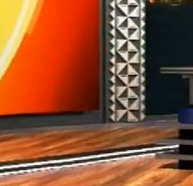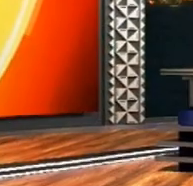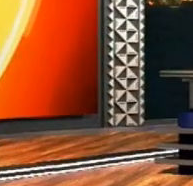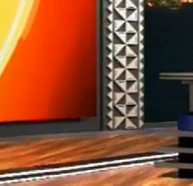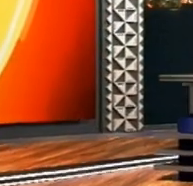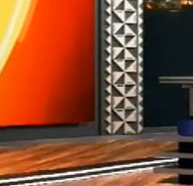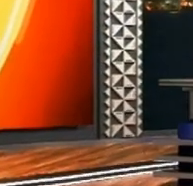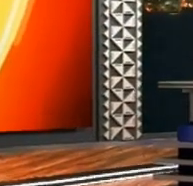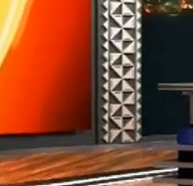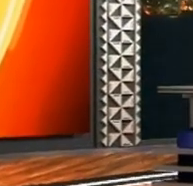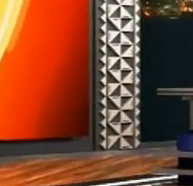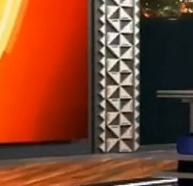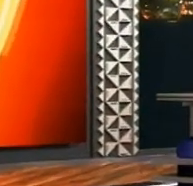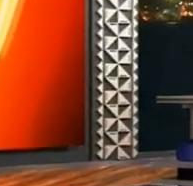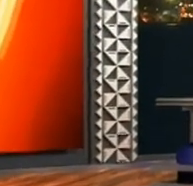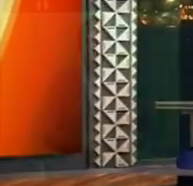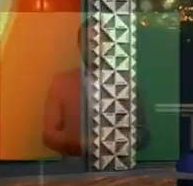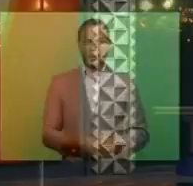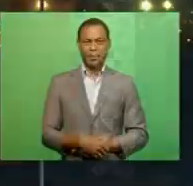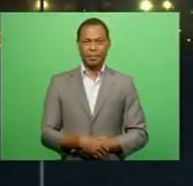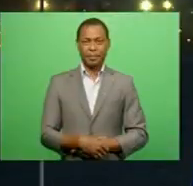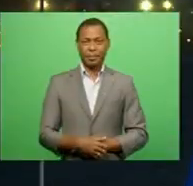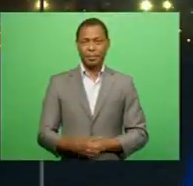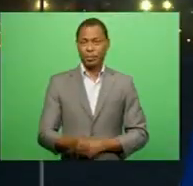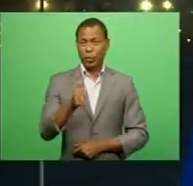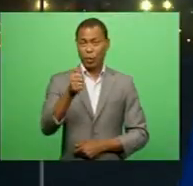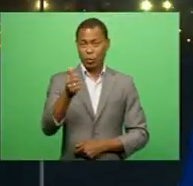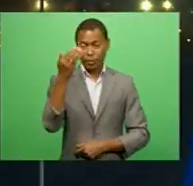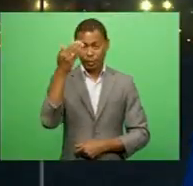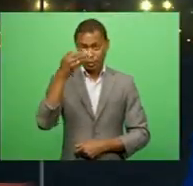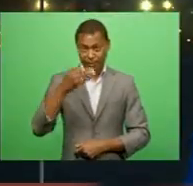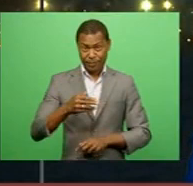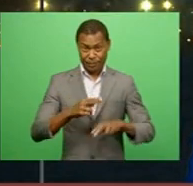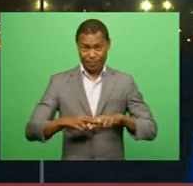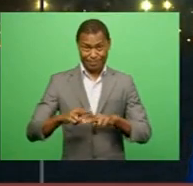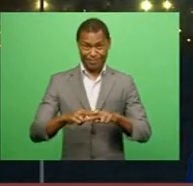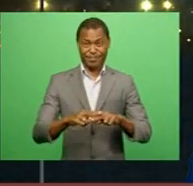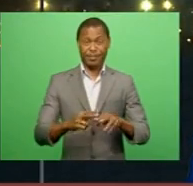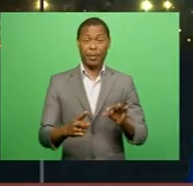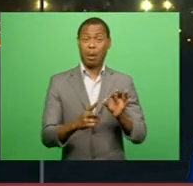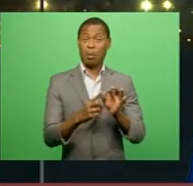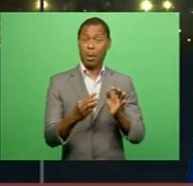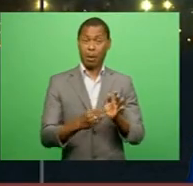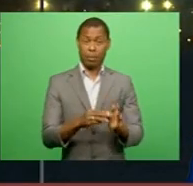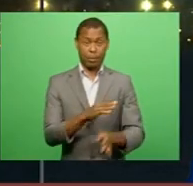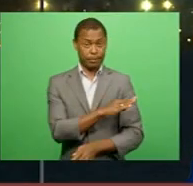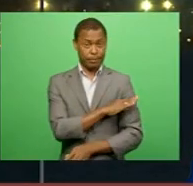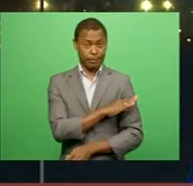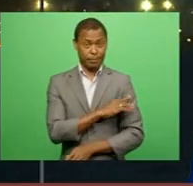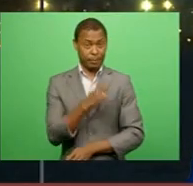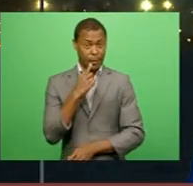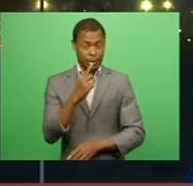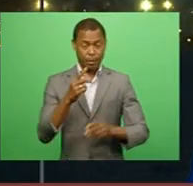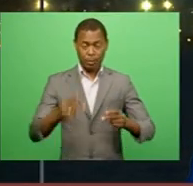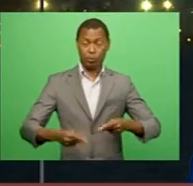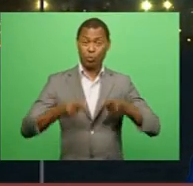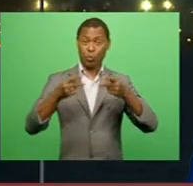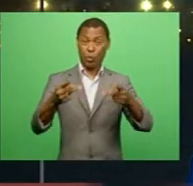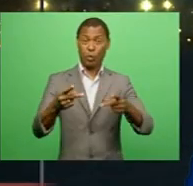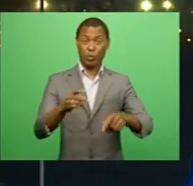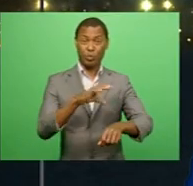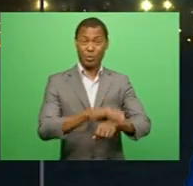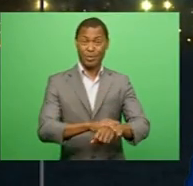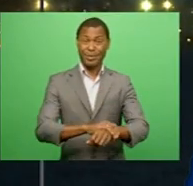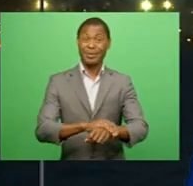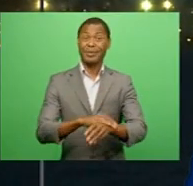Atera Lendua. Good evening, Fiji. Prime Minister Borrenge Bainimarama says the proposed police bill